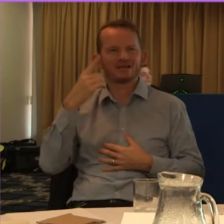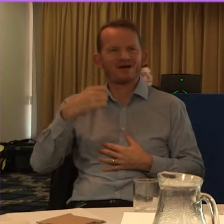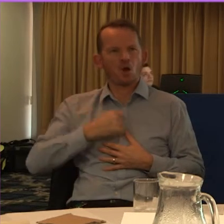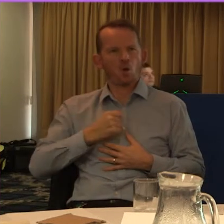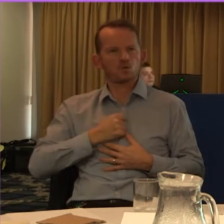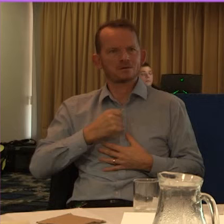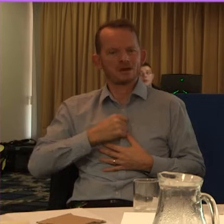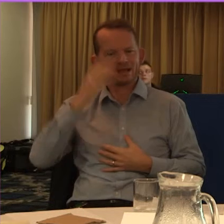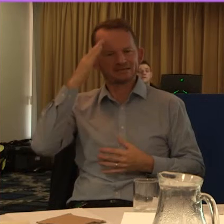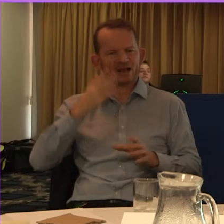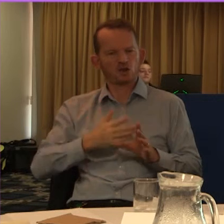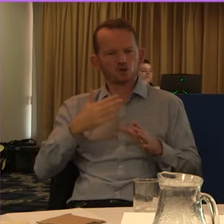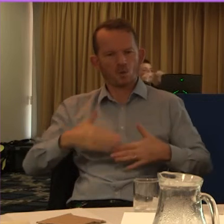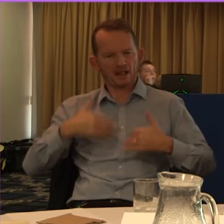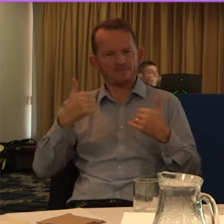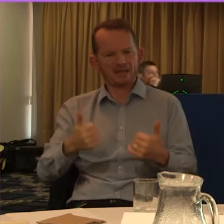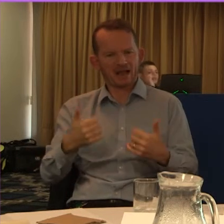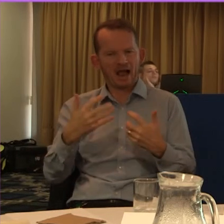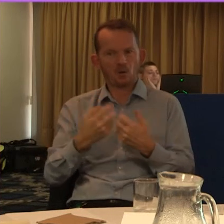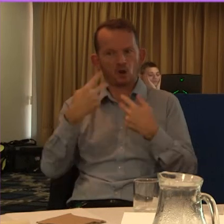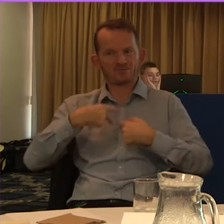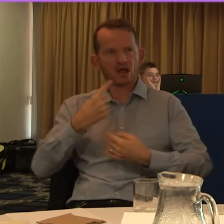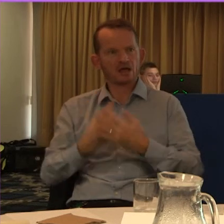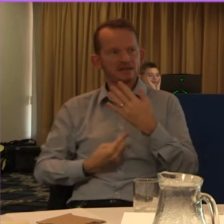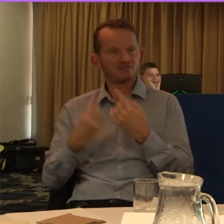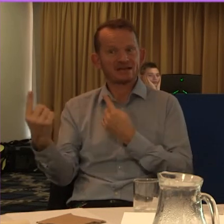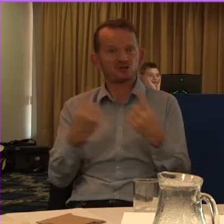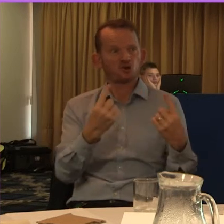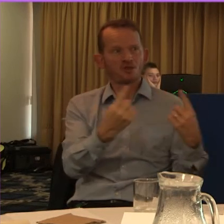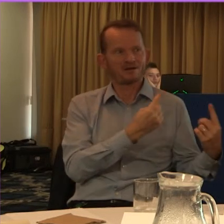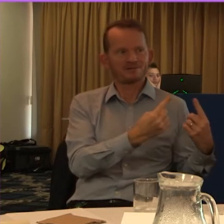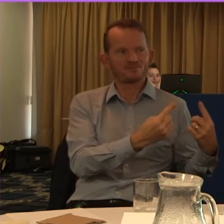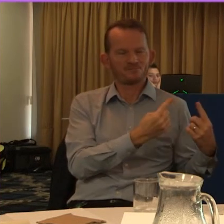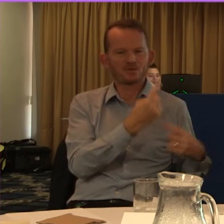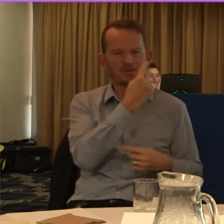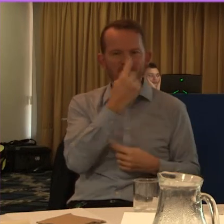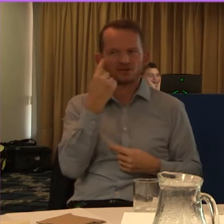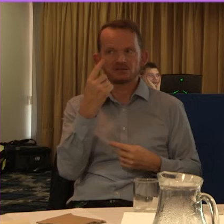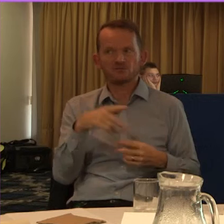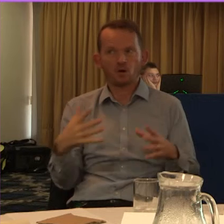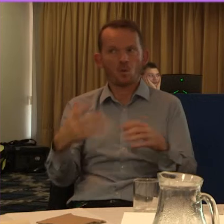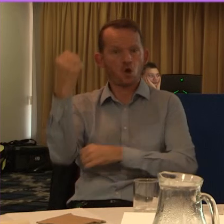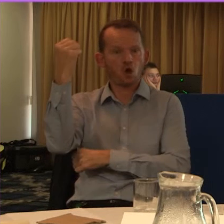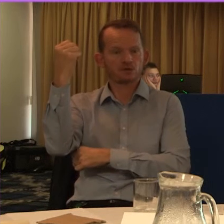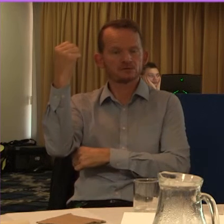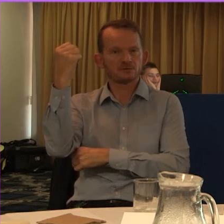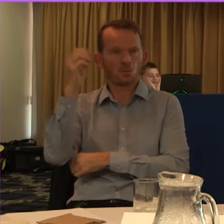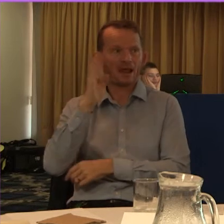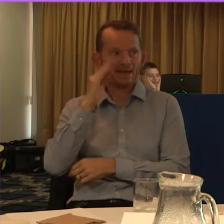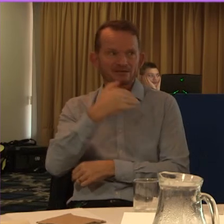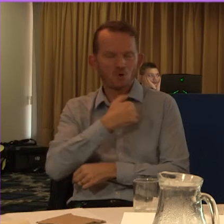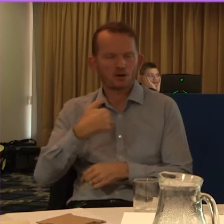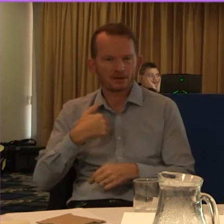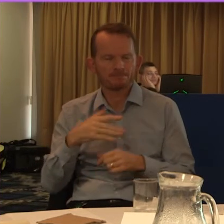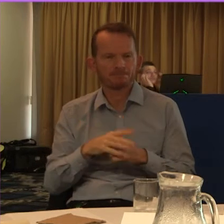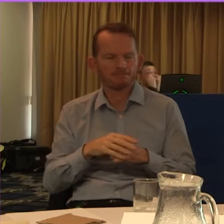consider our own psychological well-being and how we look after ourselves and each other. We've evidence of what works, and we'll be hearing about that